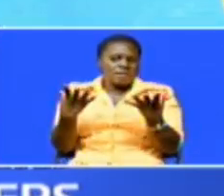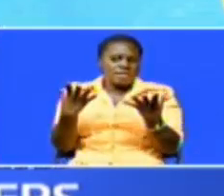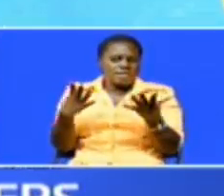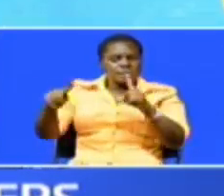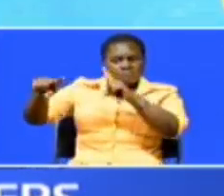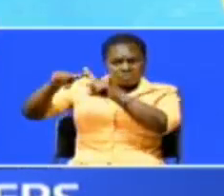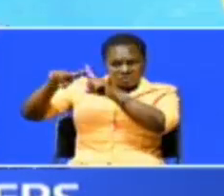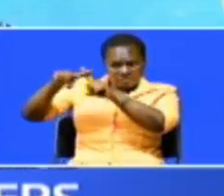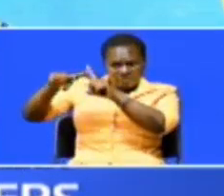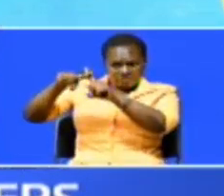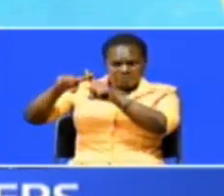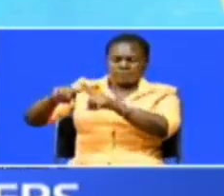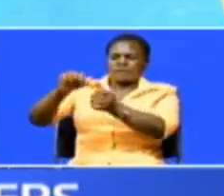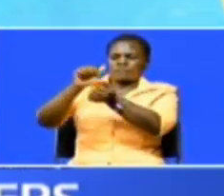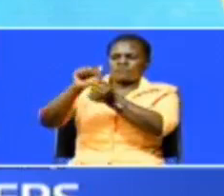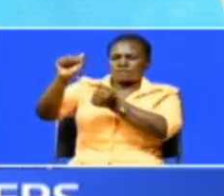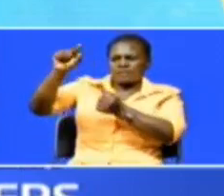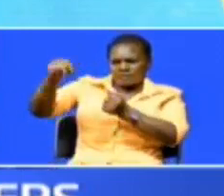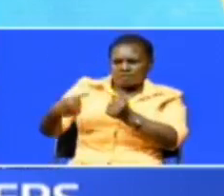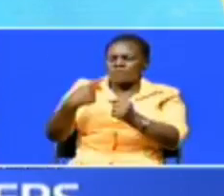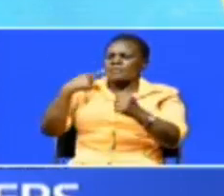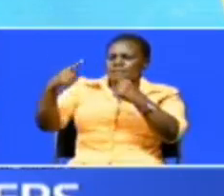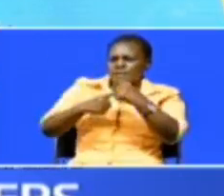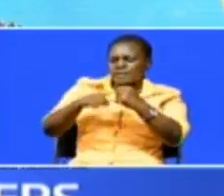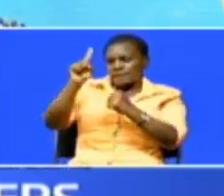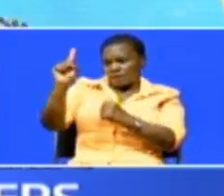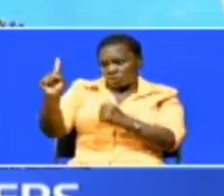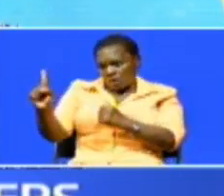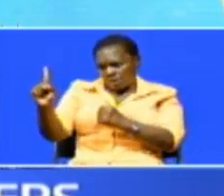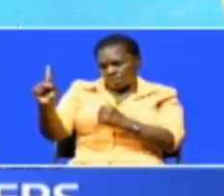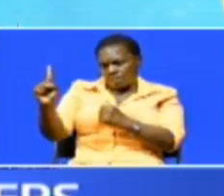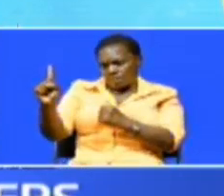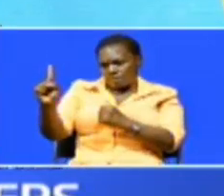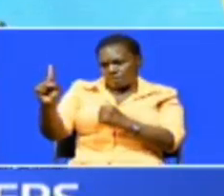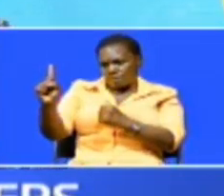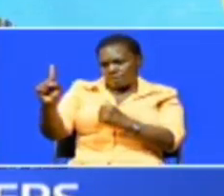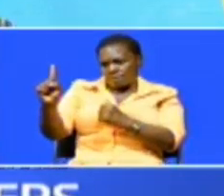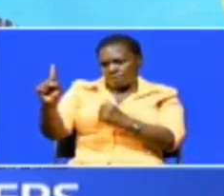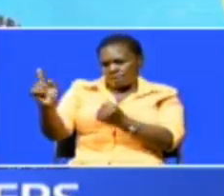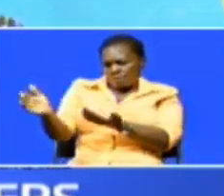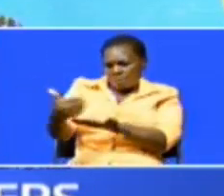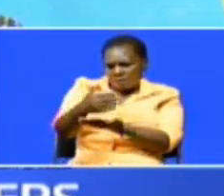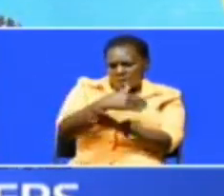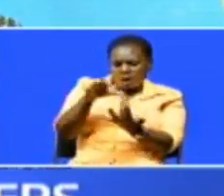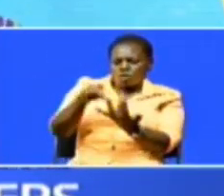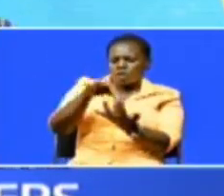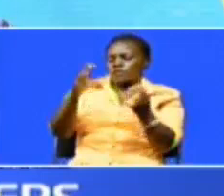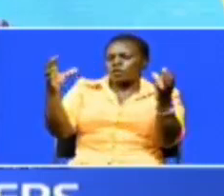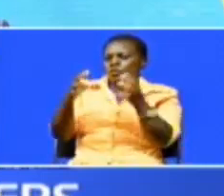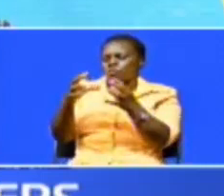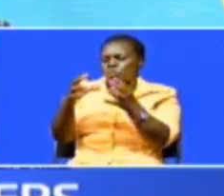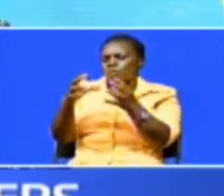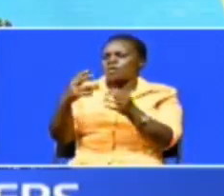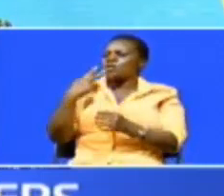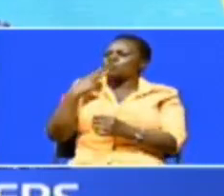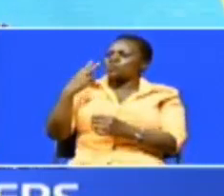cases in the country to 15,601, pushing our cumulative sample size so far tested